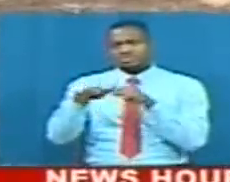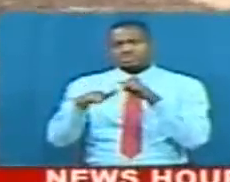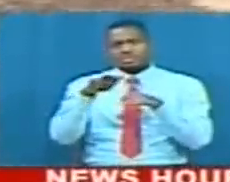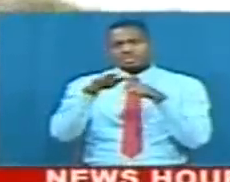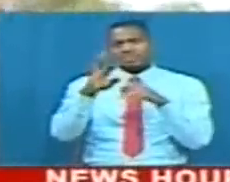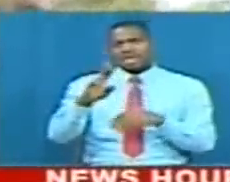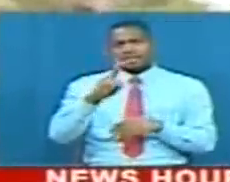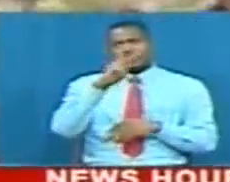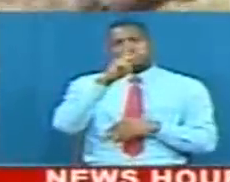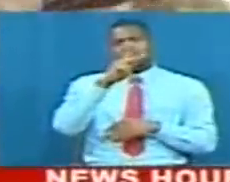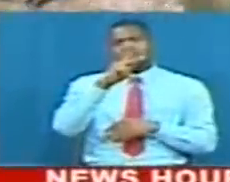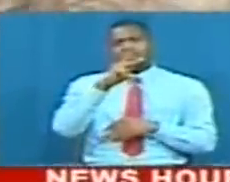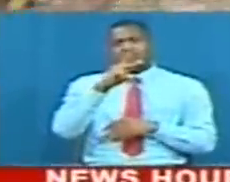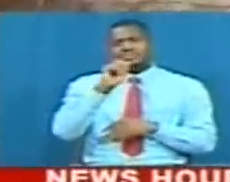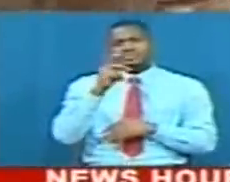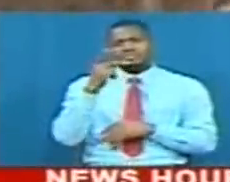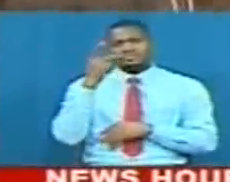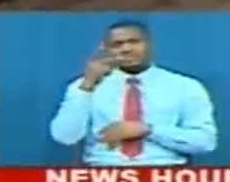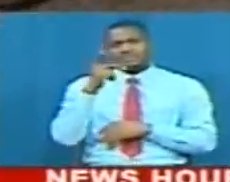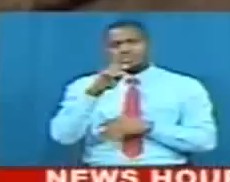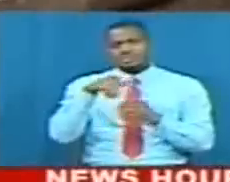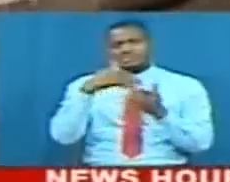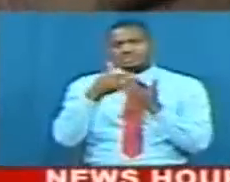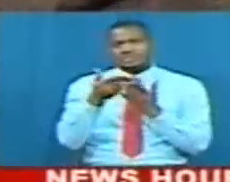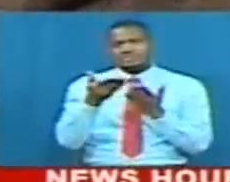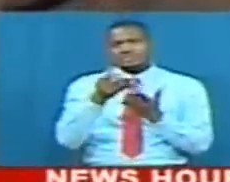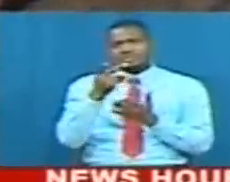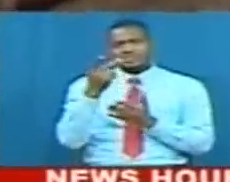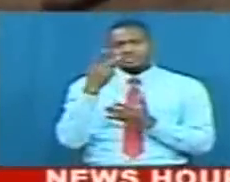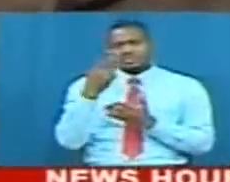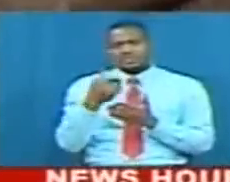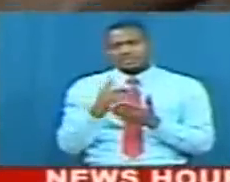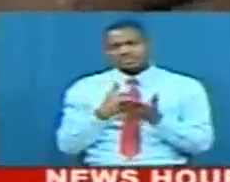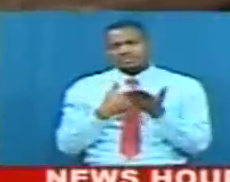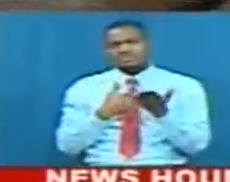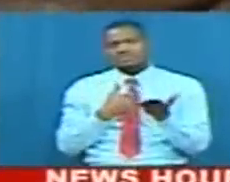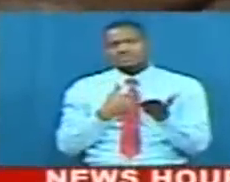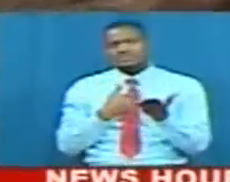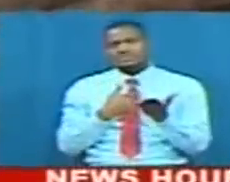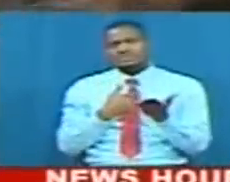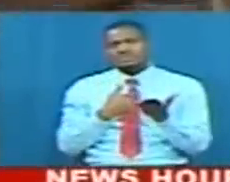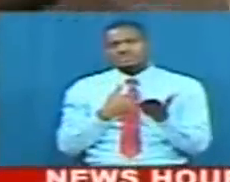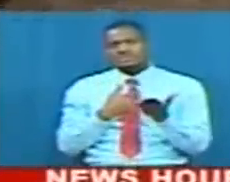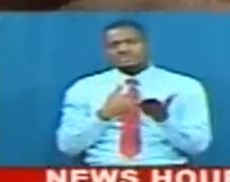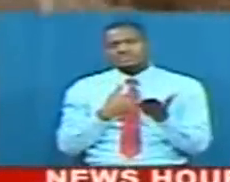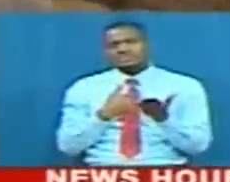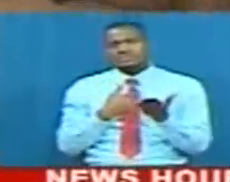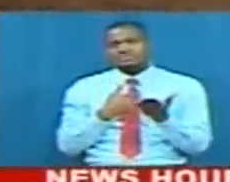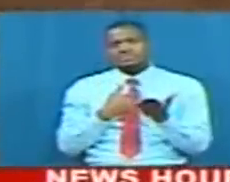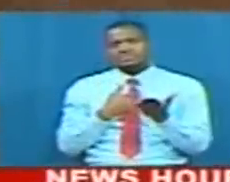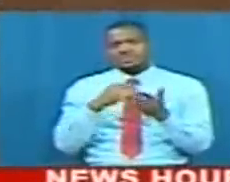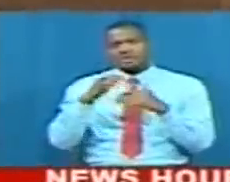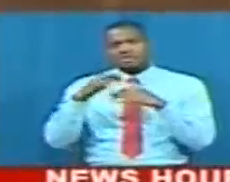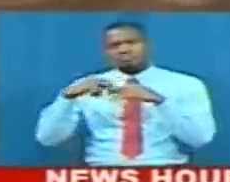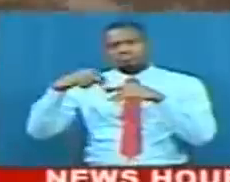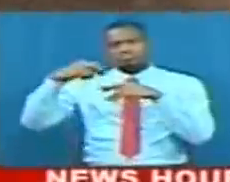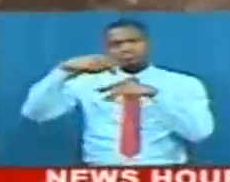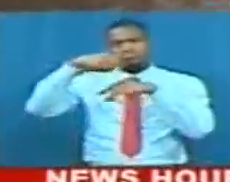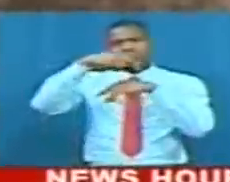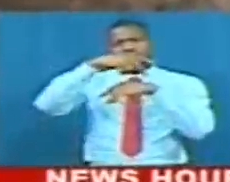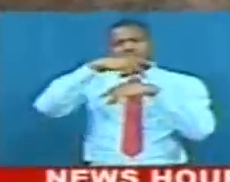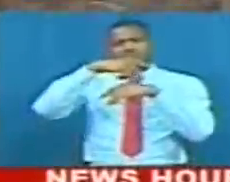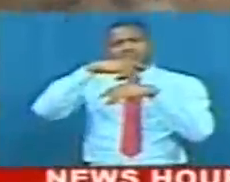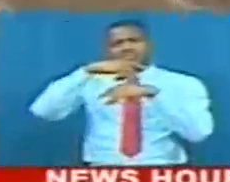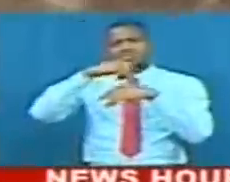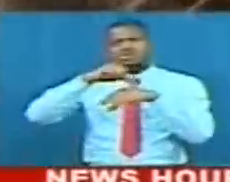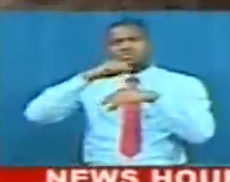started coming up. And you can see, when you come, you are expecting how you come, you go this way and climb.